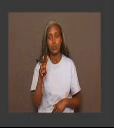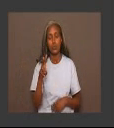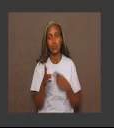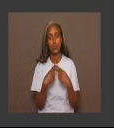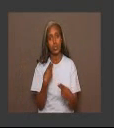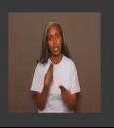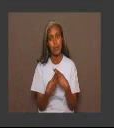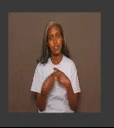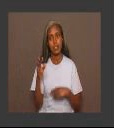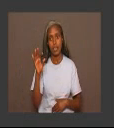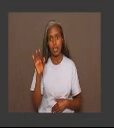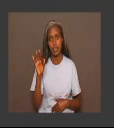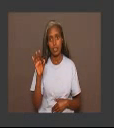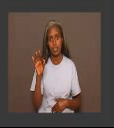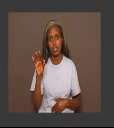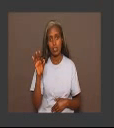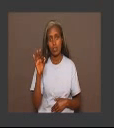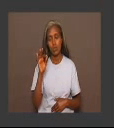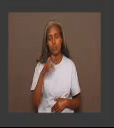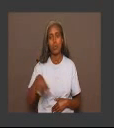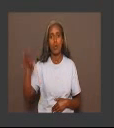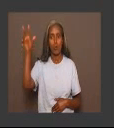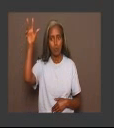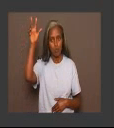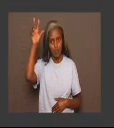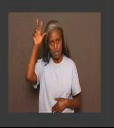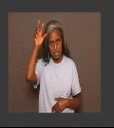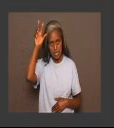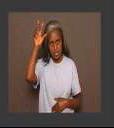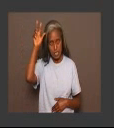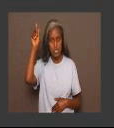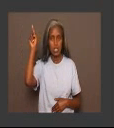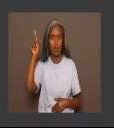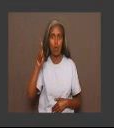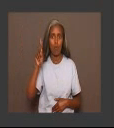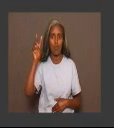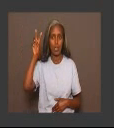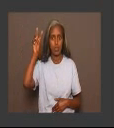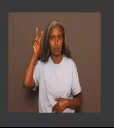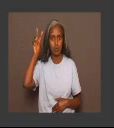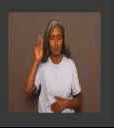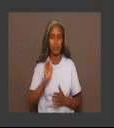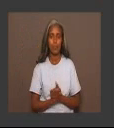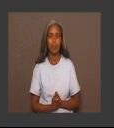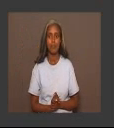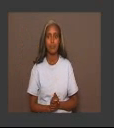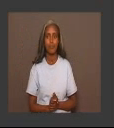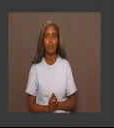2 times 9 to the power of 3 over 2.